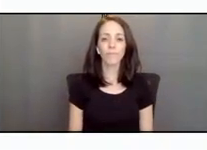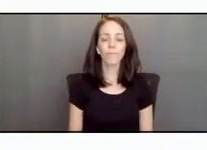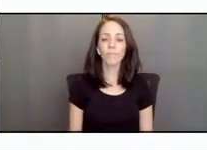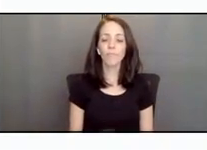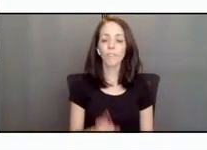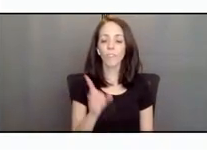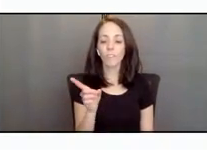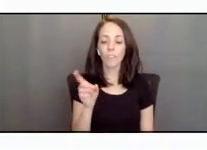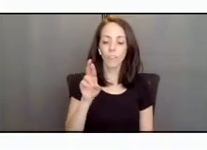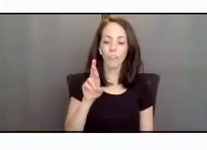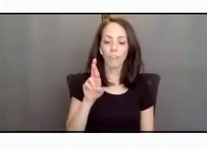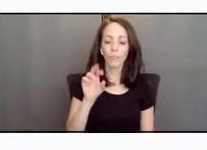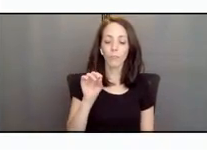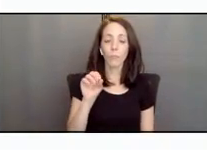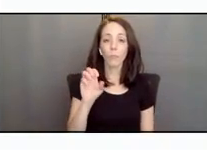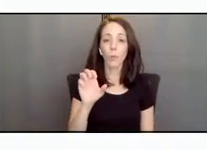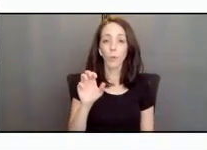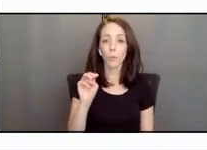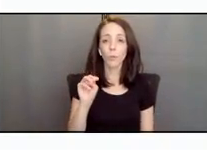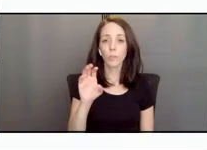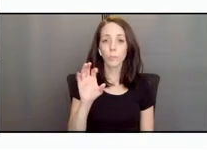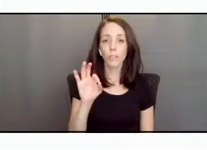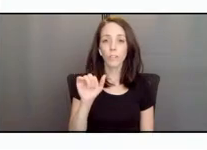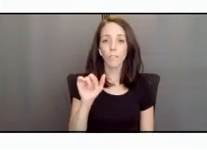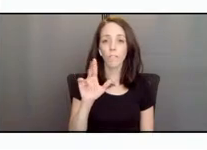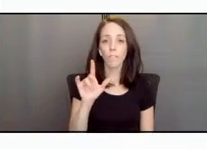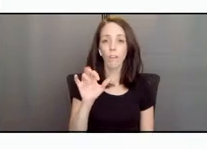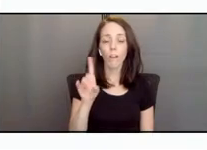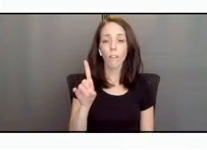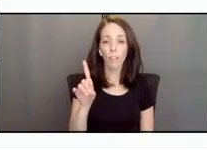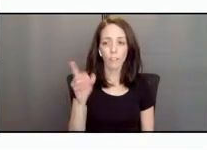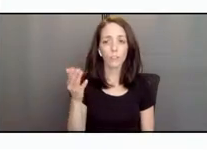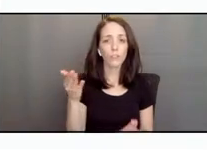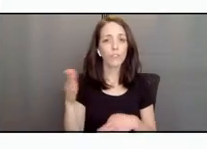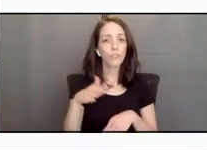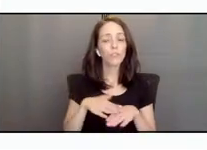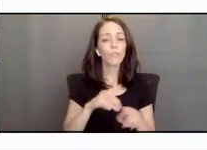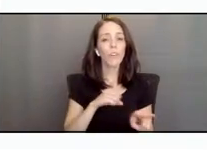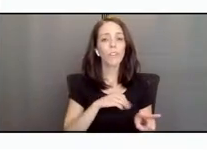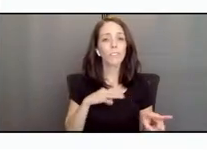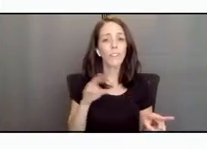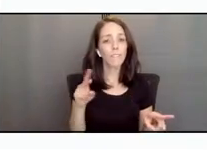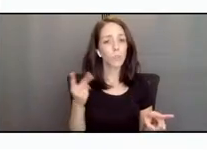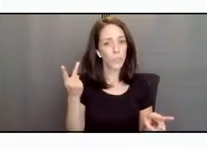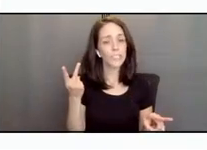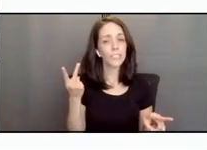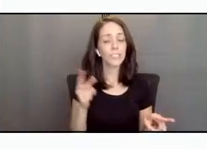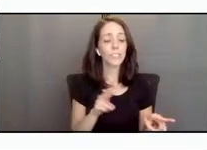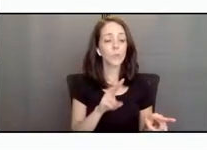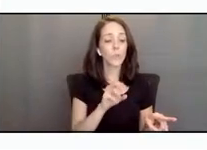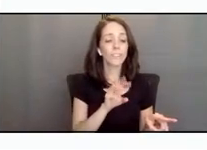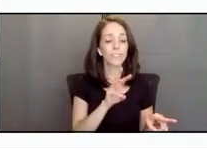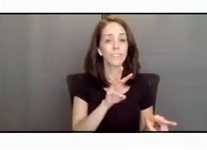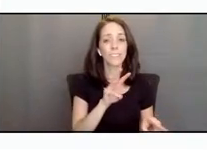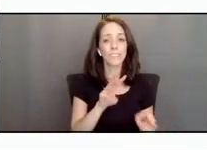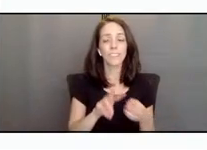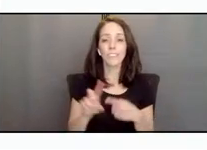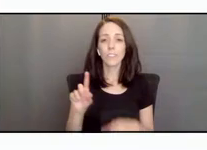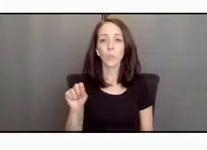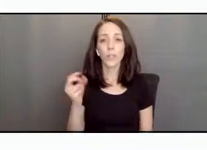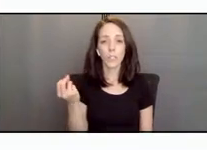joined OHSU faculty in 2006 and served on the faculty twice, 2006 through 2012, and